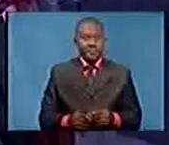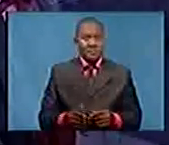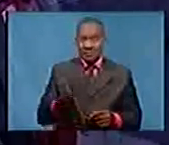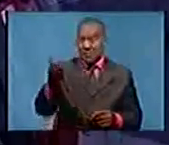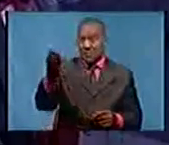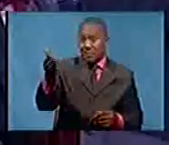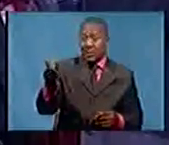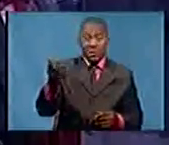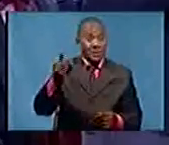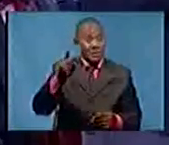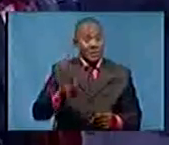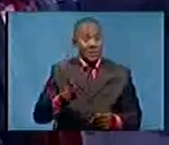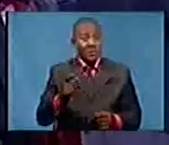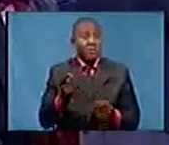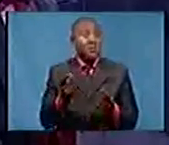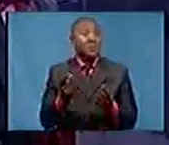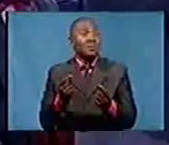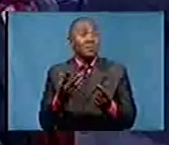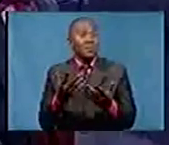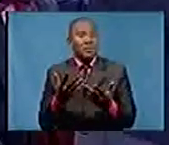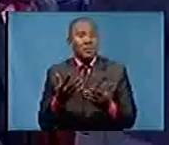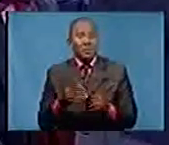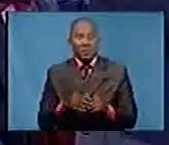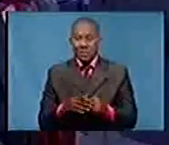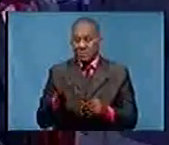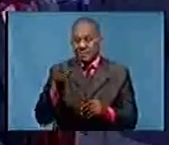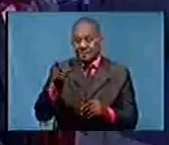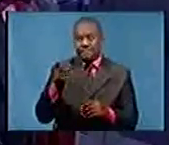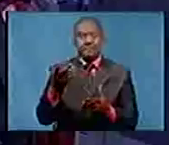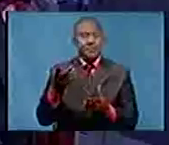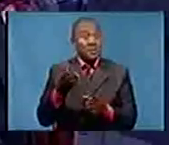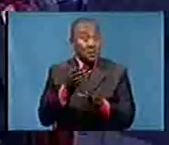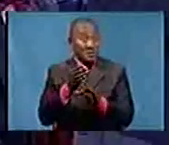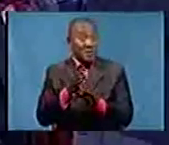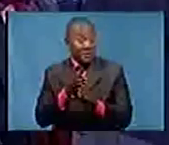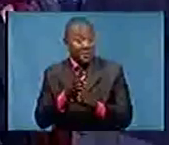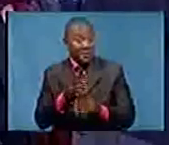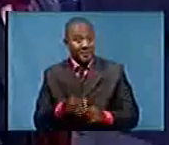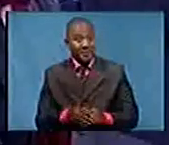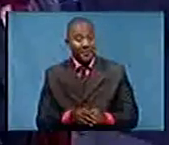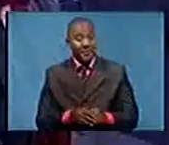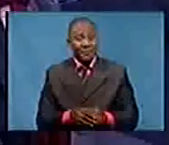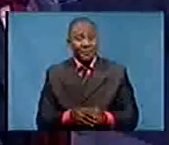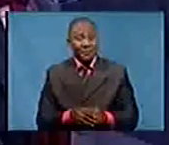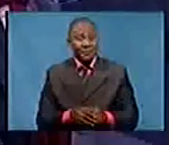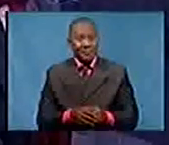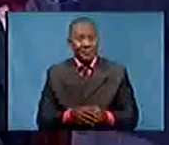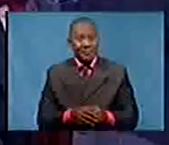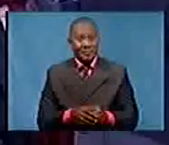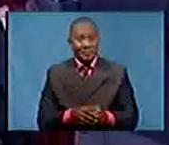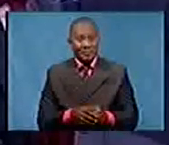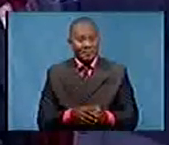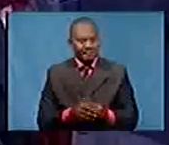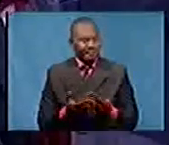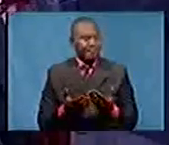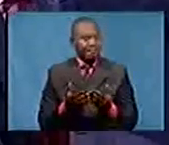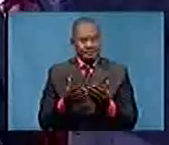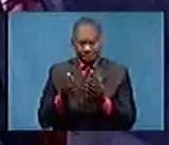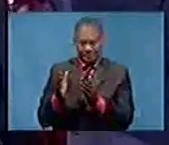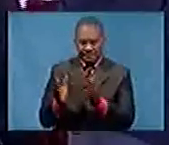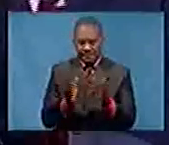do must try and purge himself of the contempt, so that by issuing the guidelines,